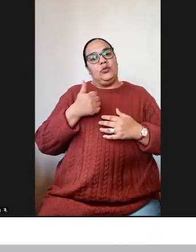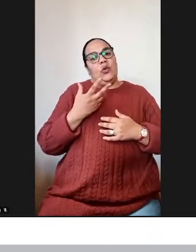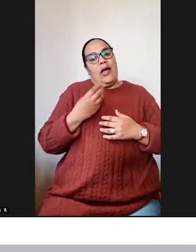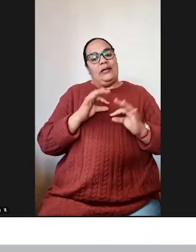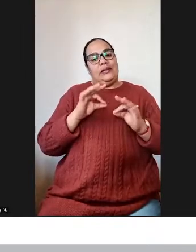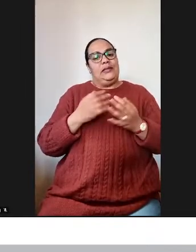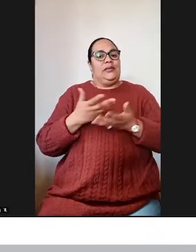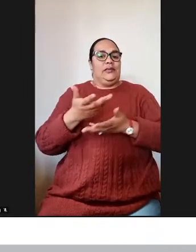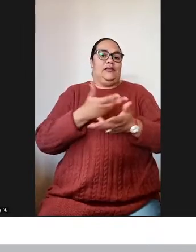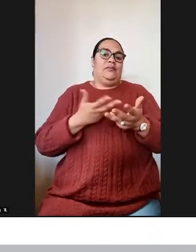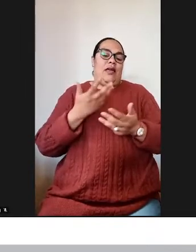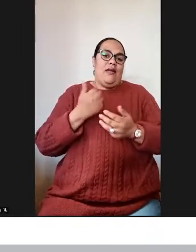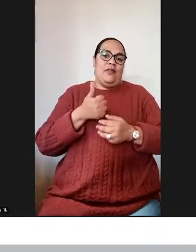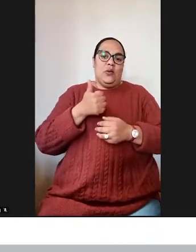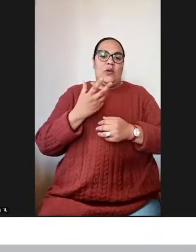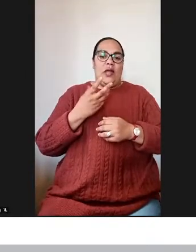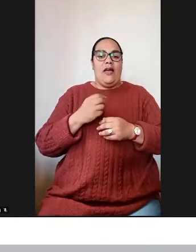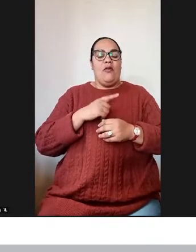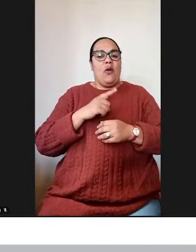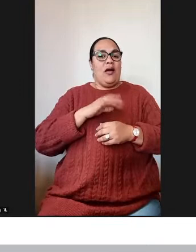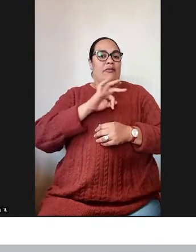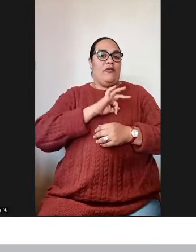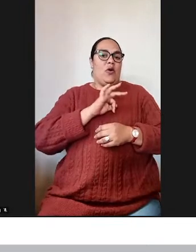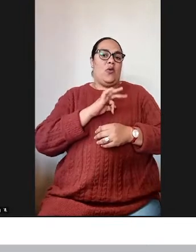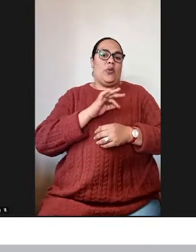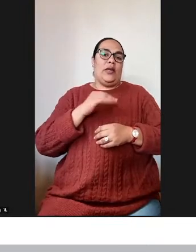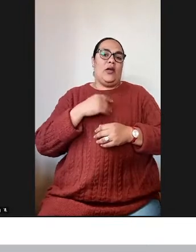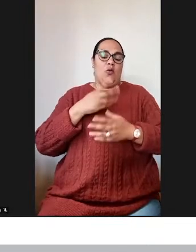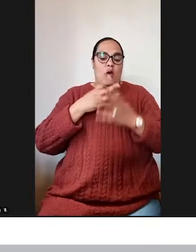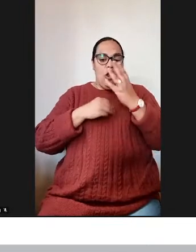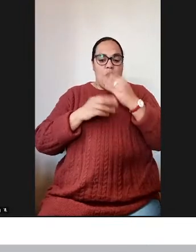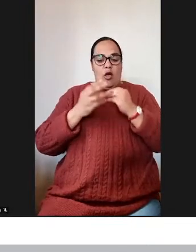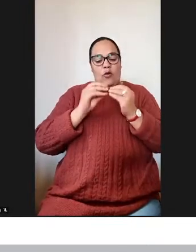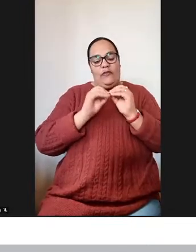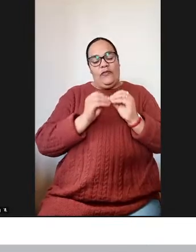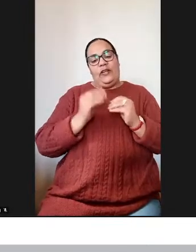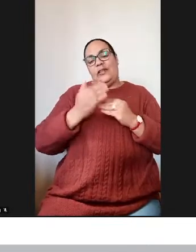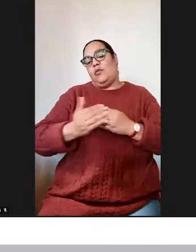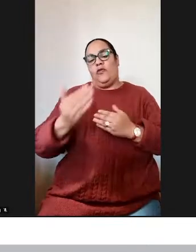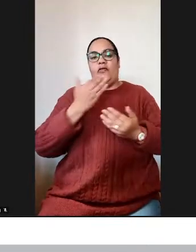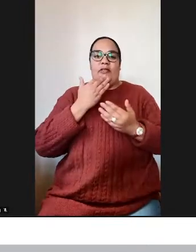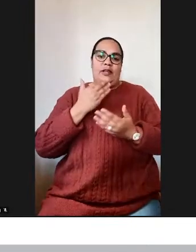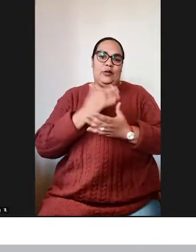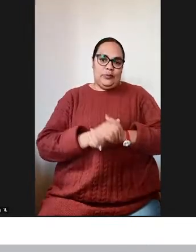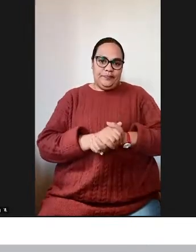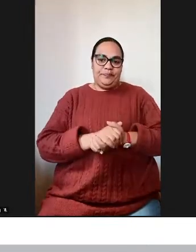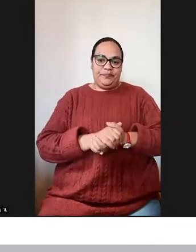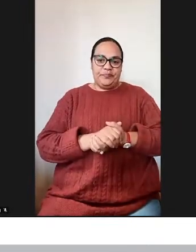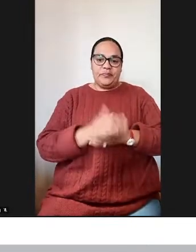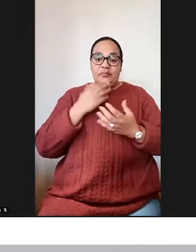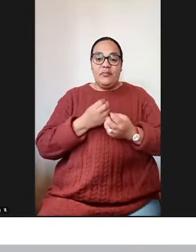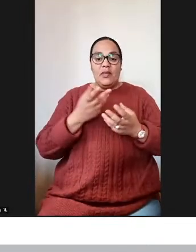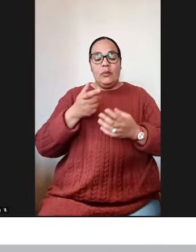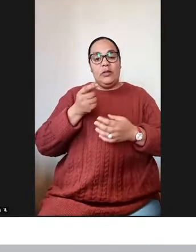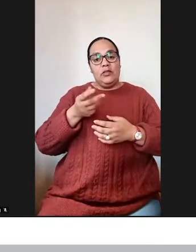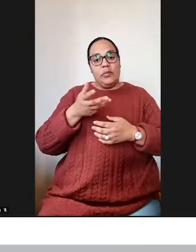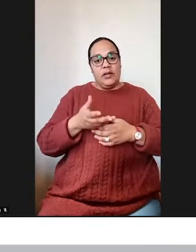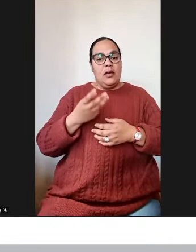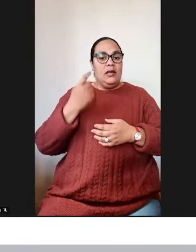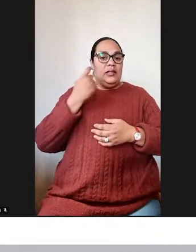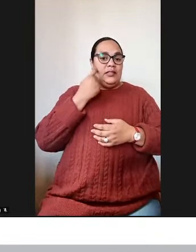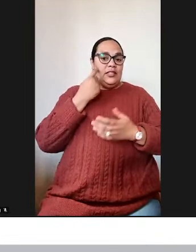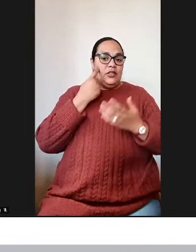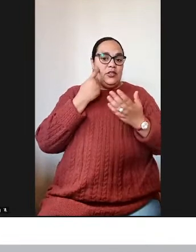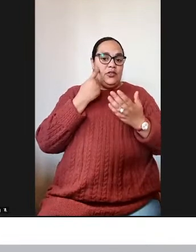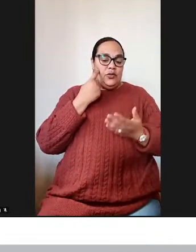of engagements, because ultimately we learn, we fix, and we move forward. Thanks. Thank you very much, Speaker. Mr. Secretary, on